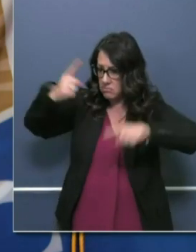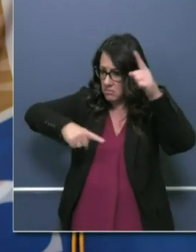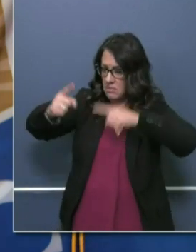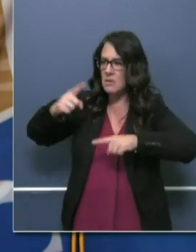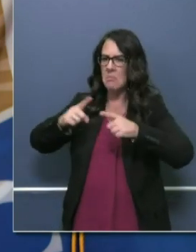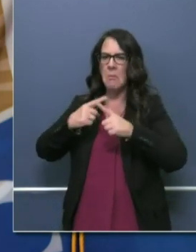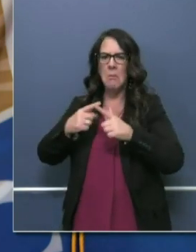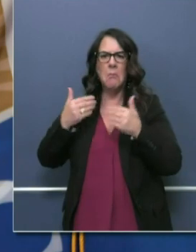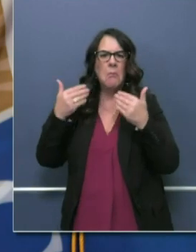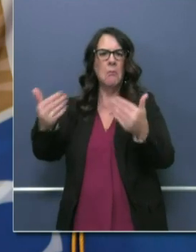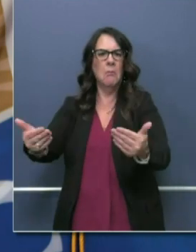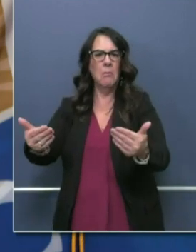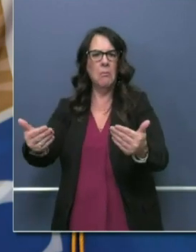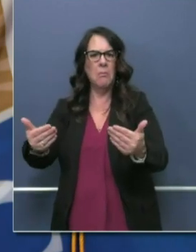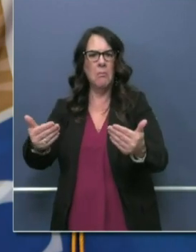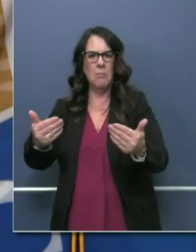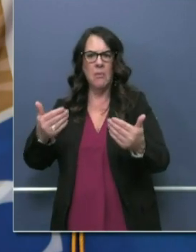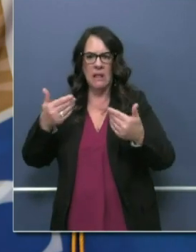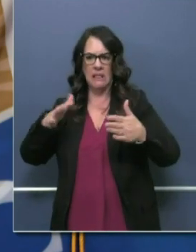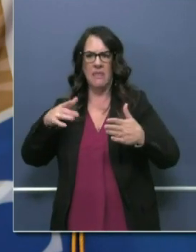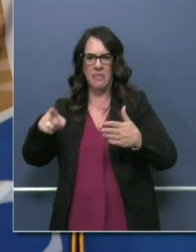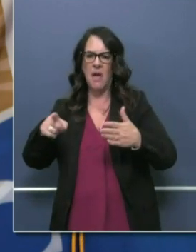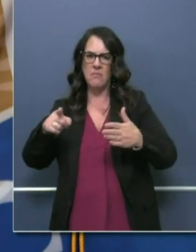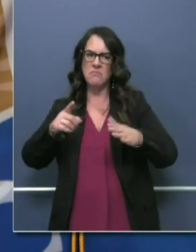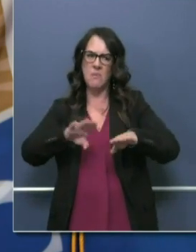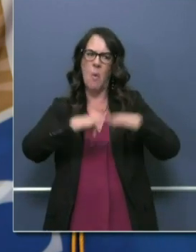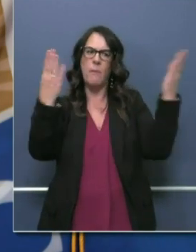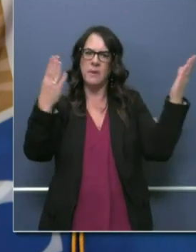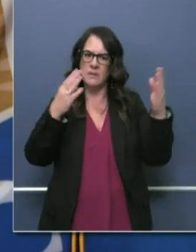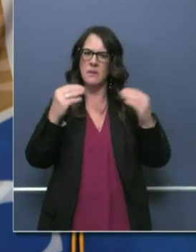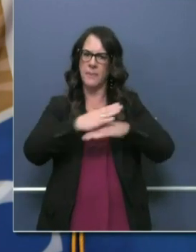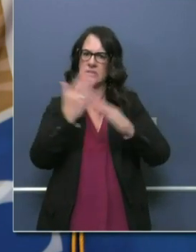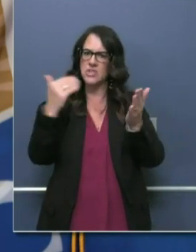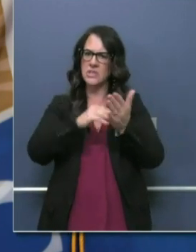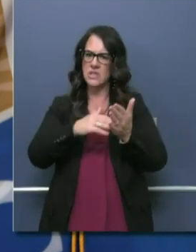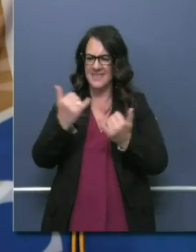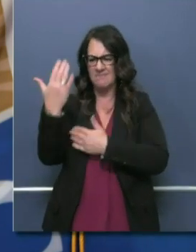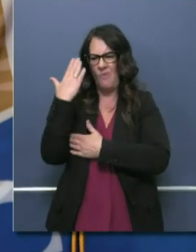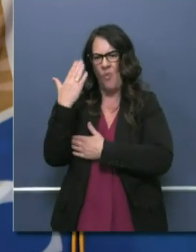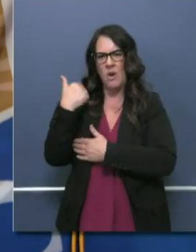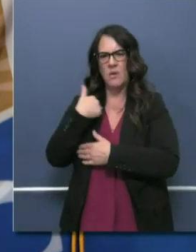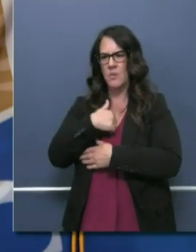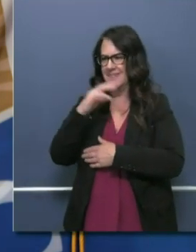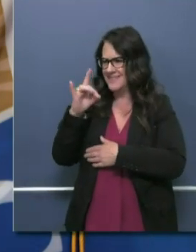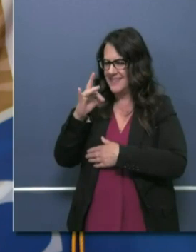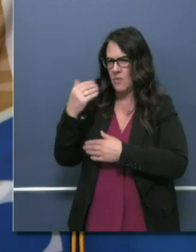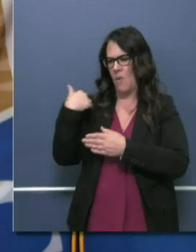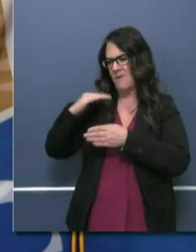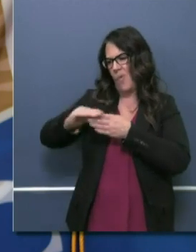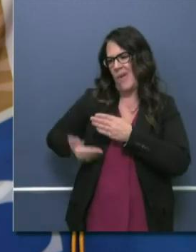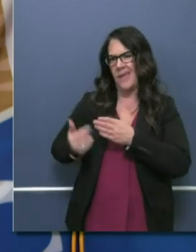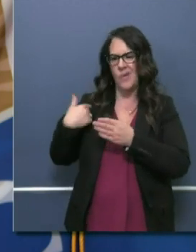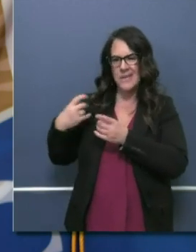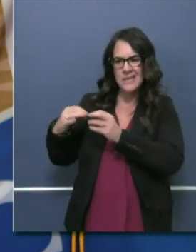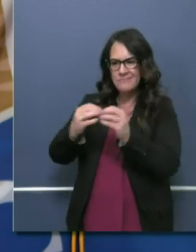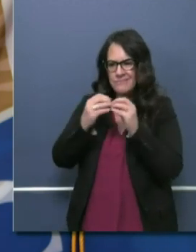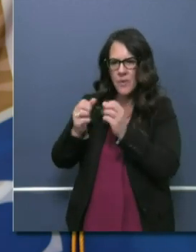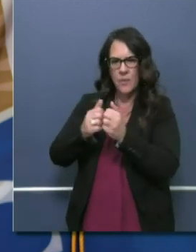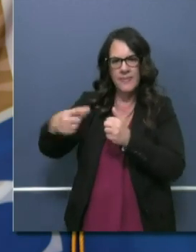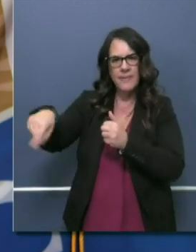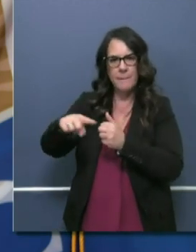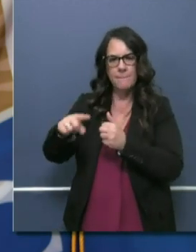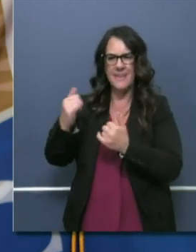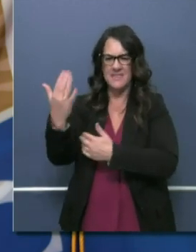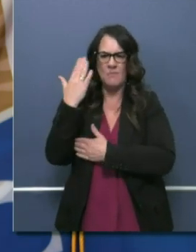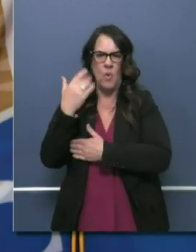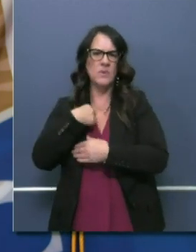we immediately lifted. In fact, I think it was announced this morning formally. We worked through it over the weekend, but it was announced formally